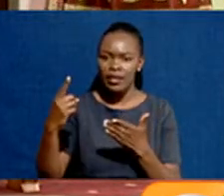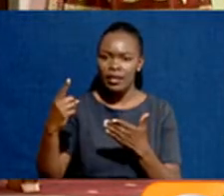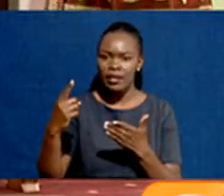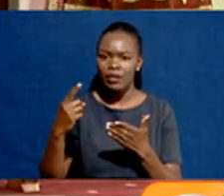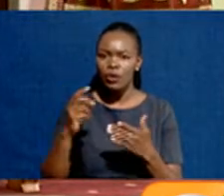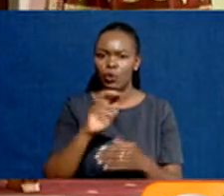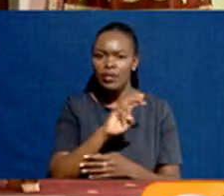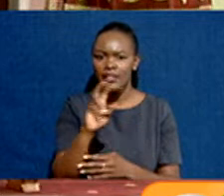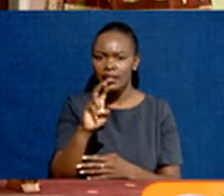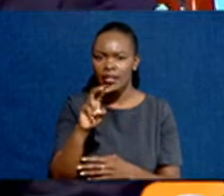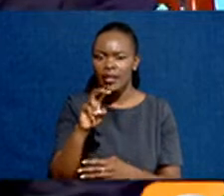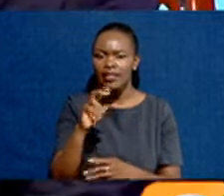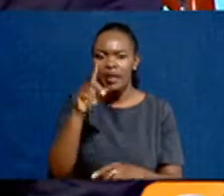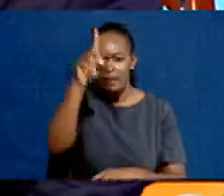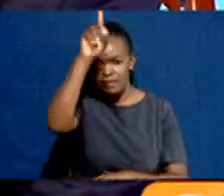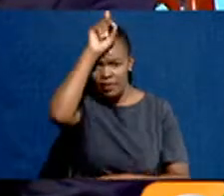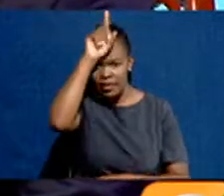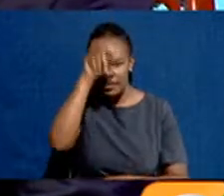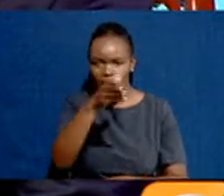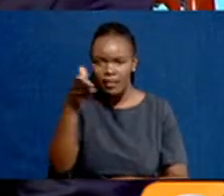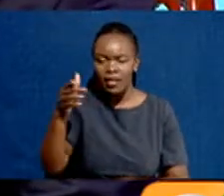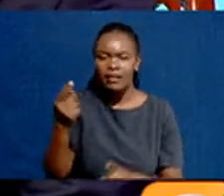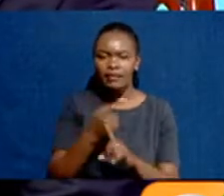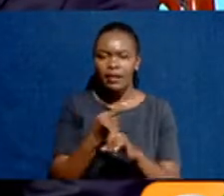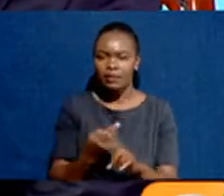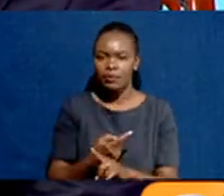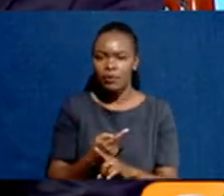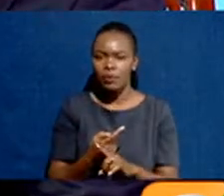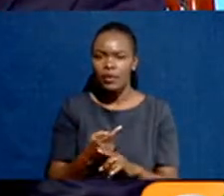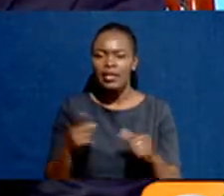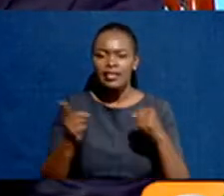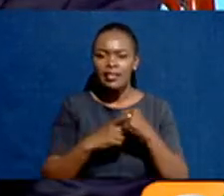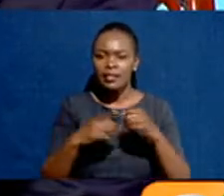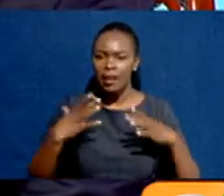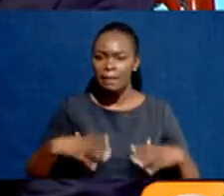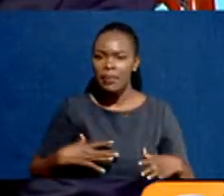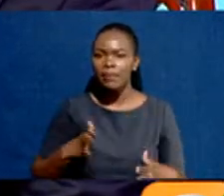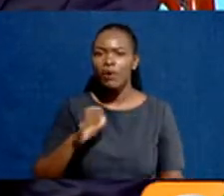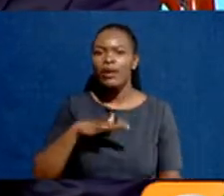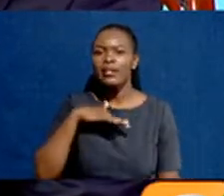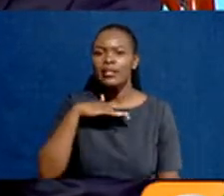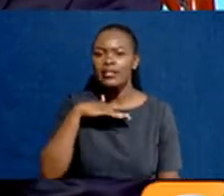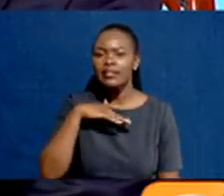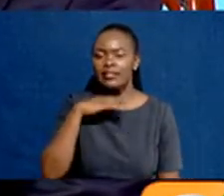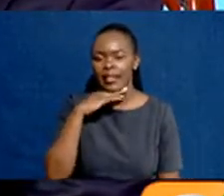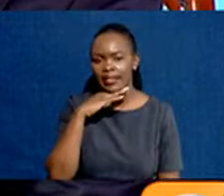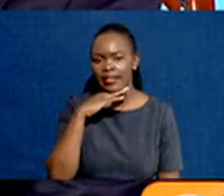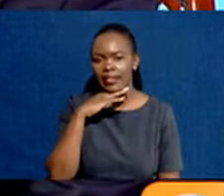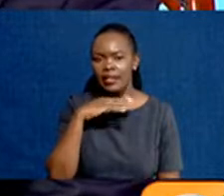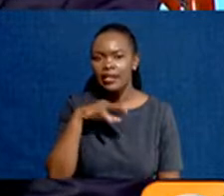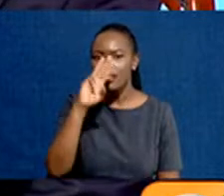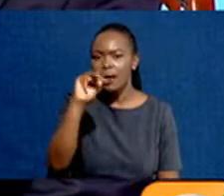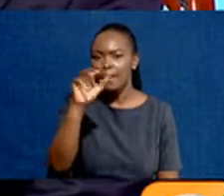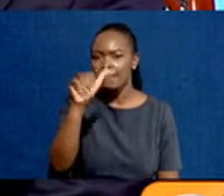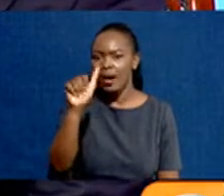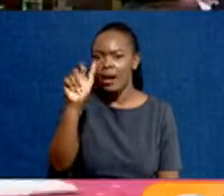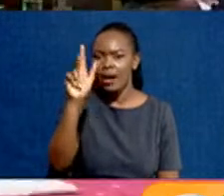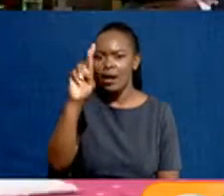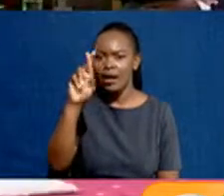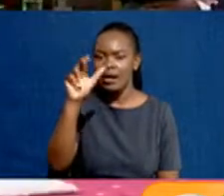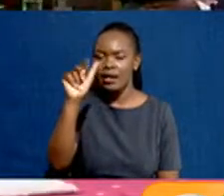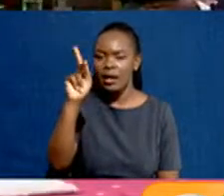Pura, and Kurkur, a dozen killed, 6 people killed in Tot Marakwet. At the time, we have